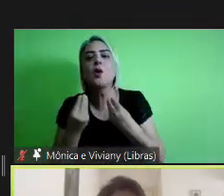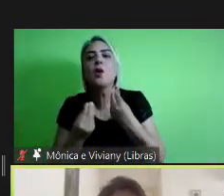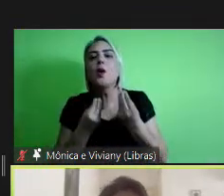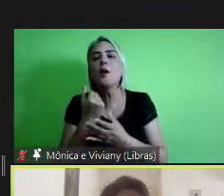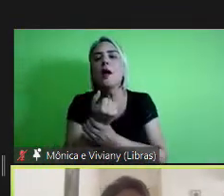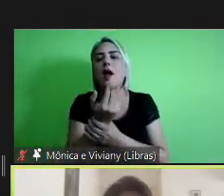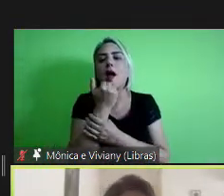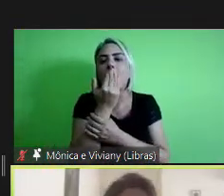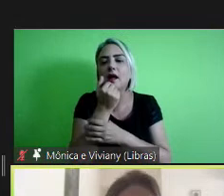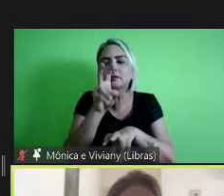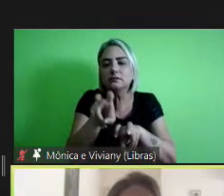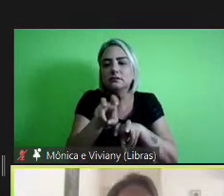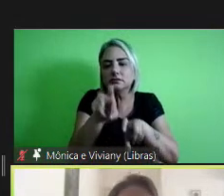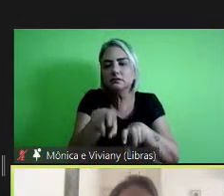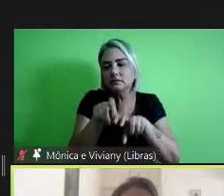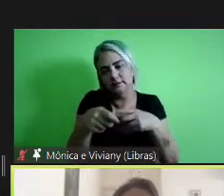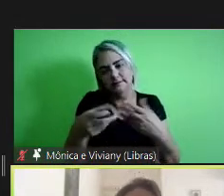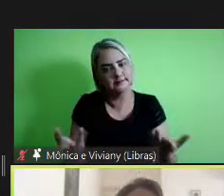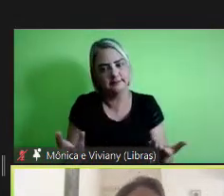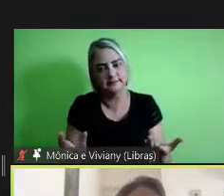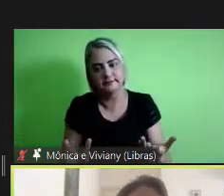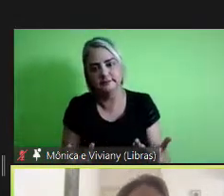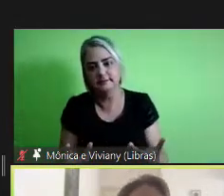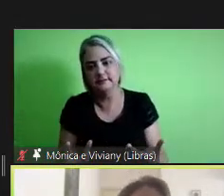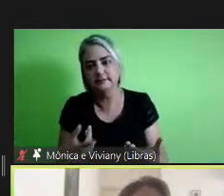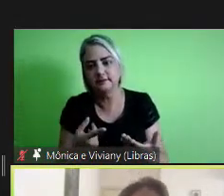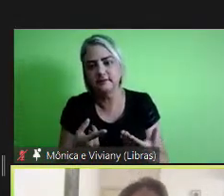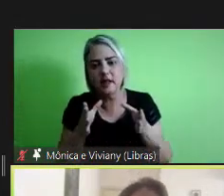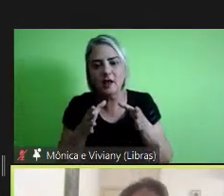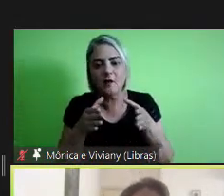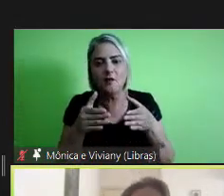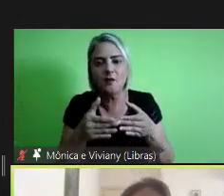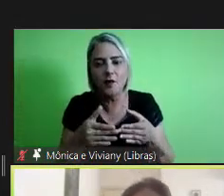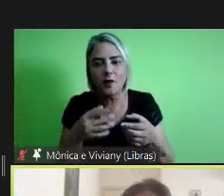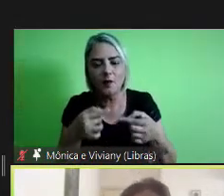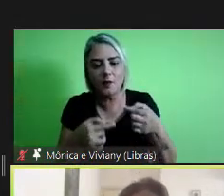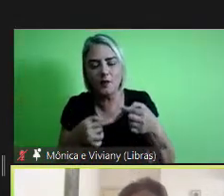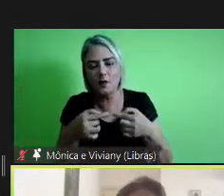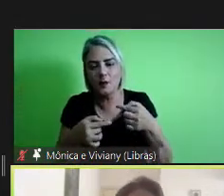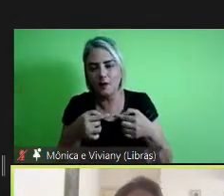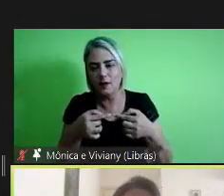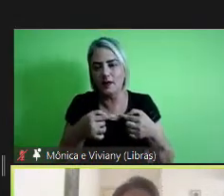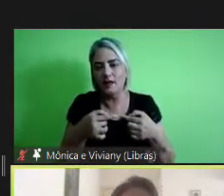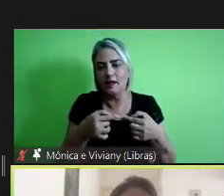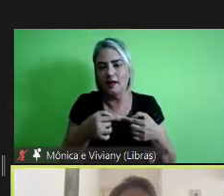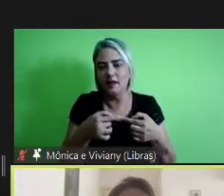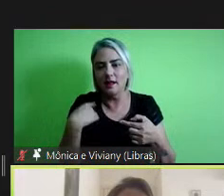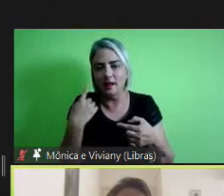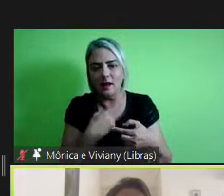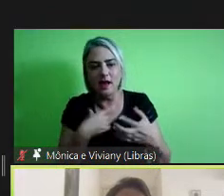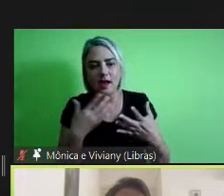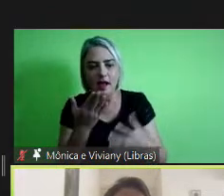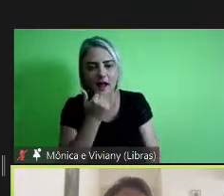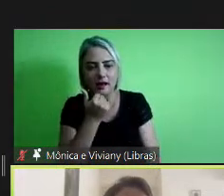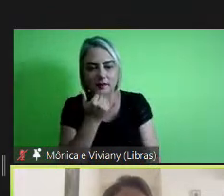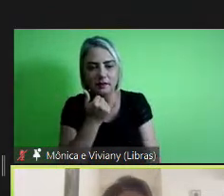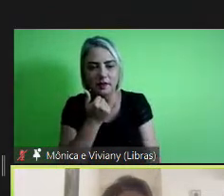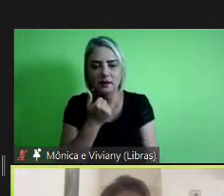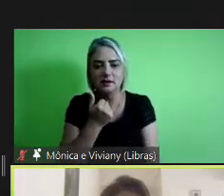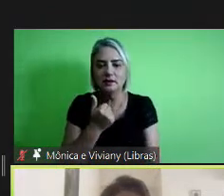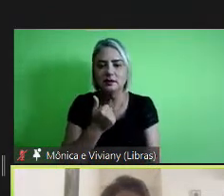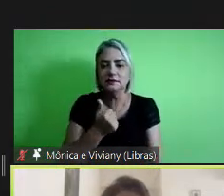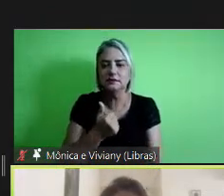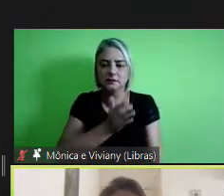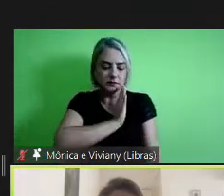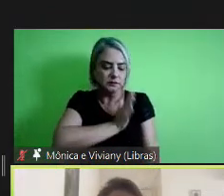What about food security? How are we going to grant or continue, which is one of the central issues in our